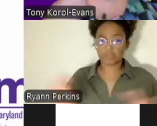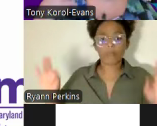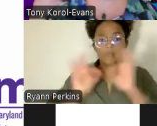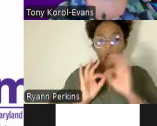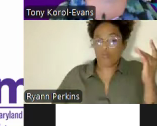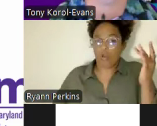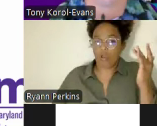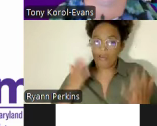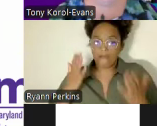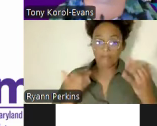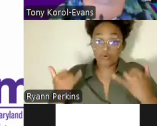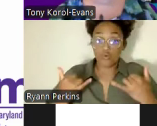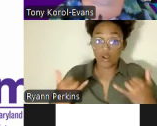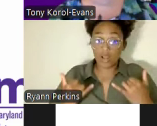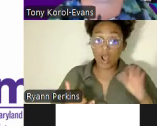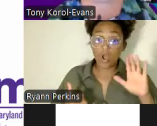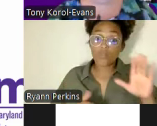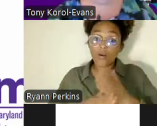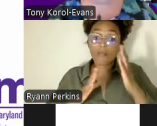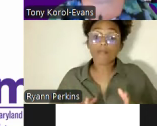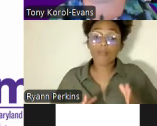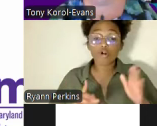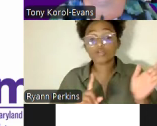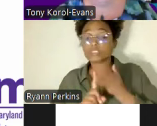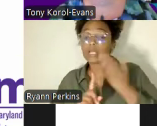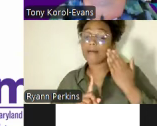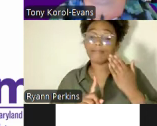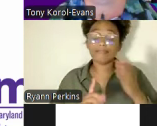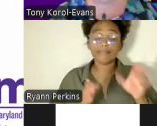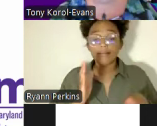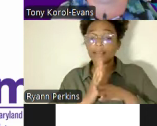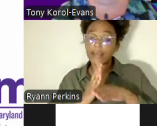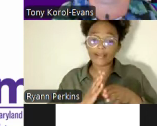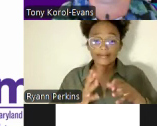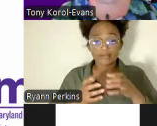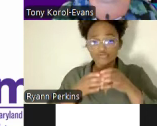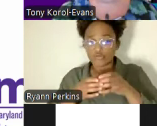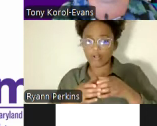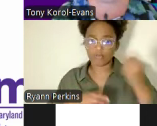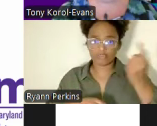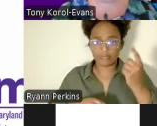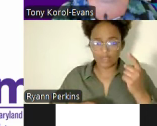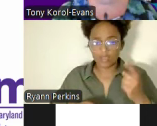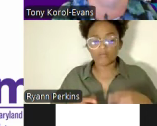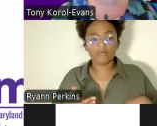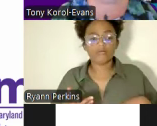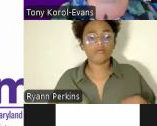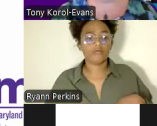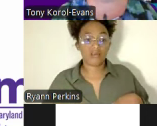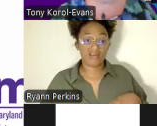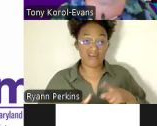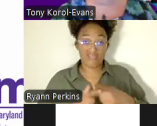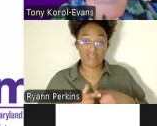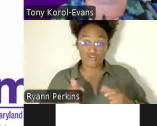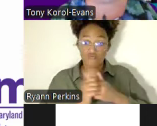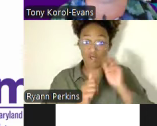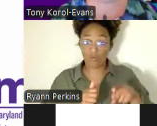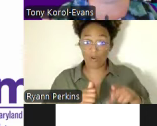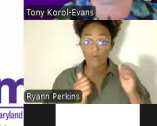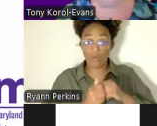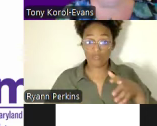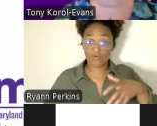partner slapped them or hit them or kicked them or strangled them. But if you ask this question and they're like, yeah, my partner's always